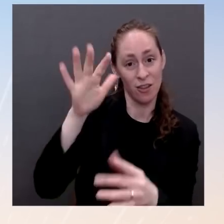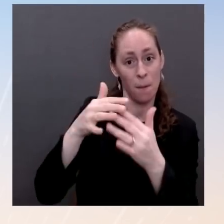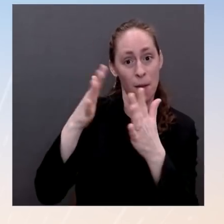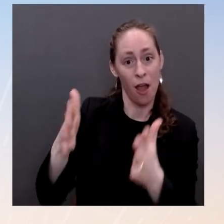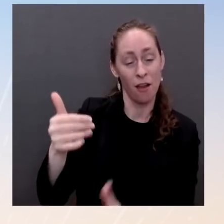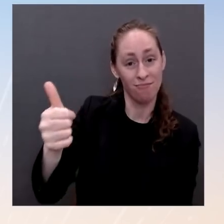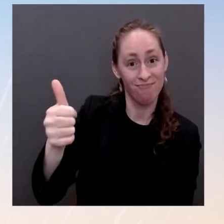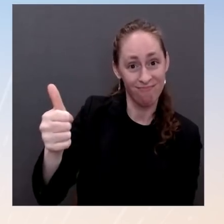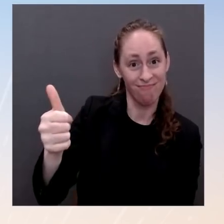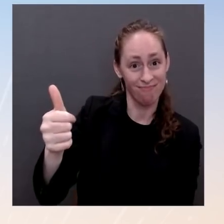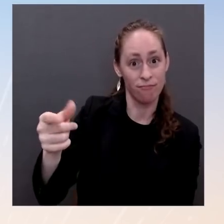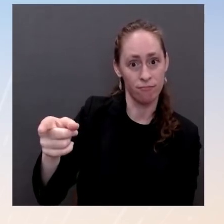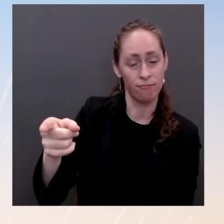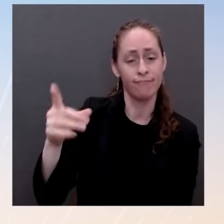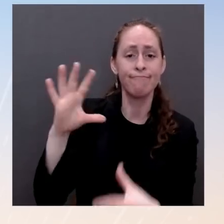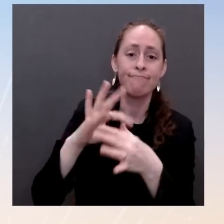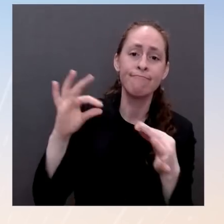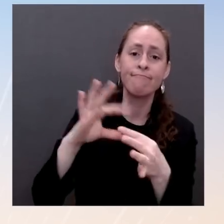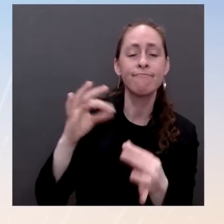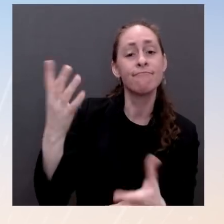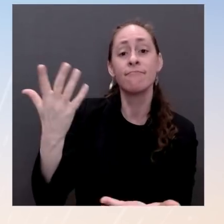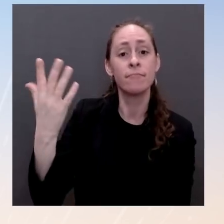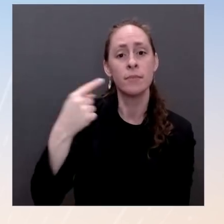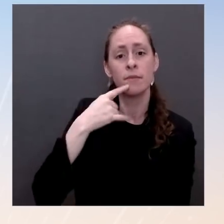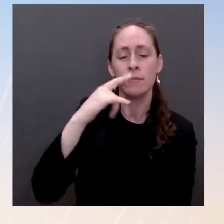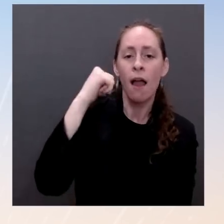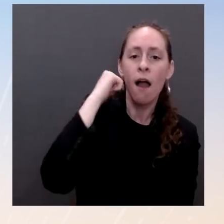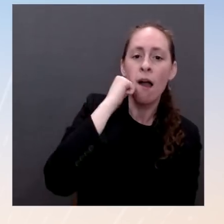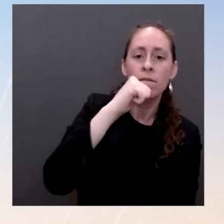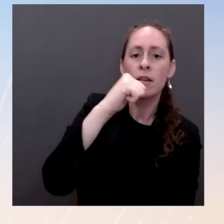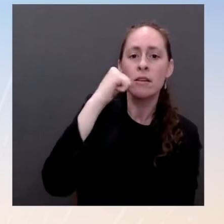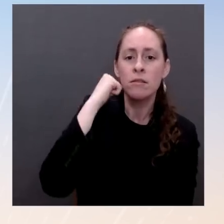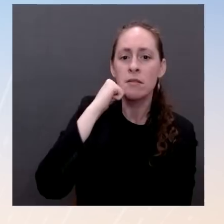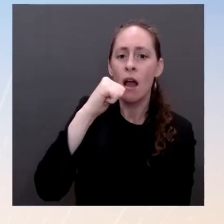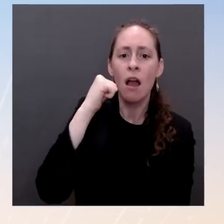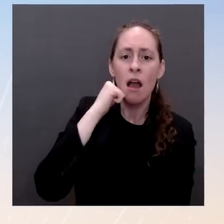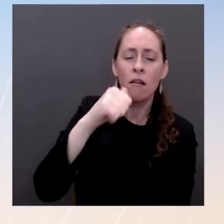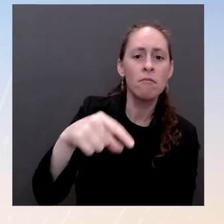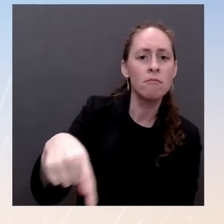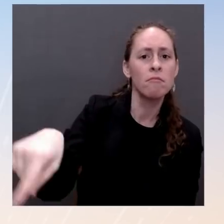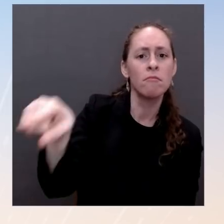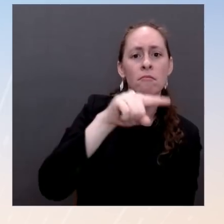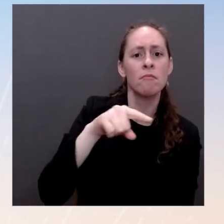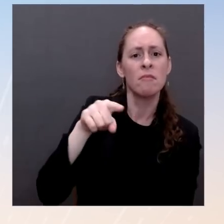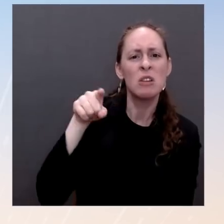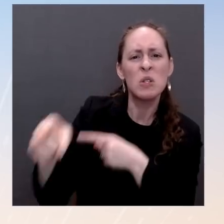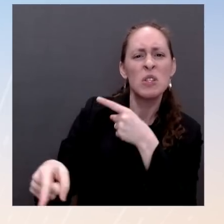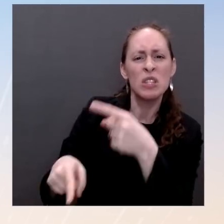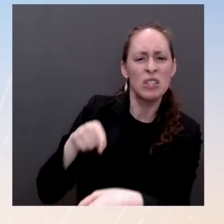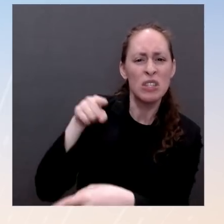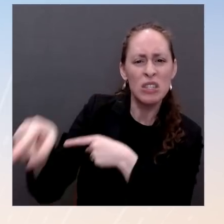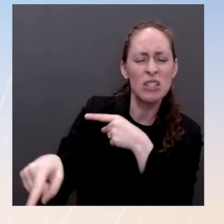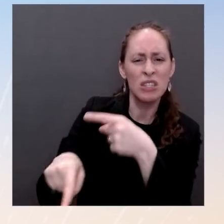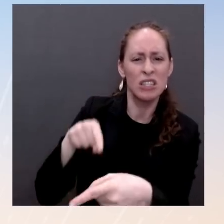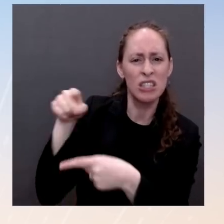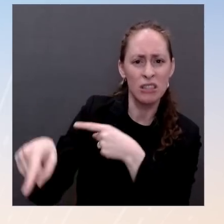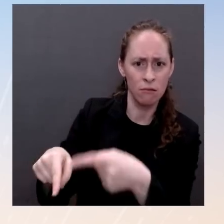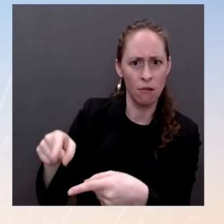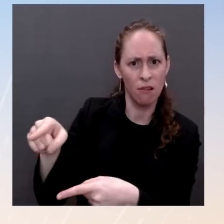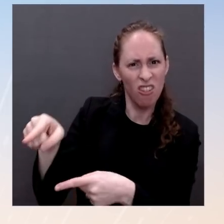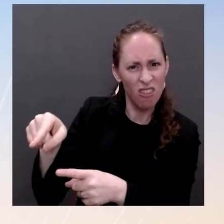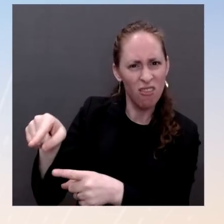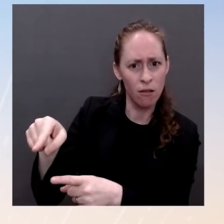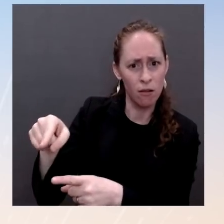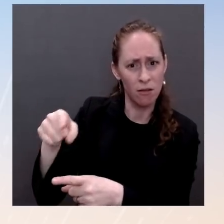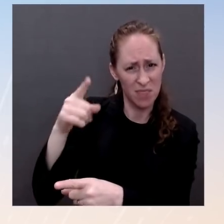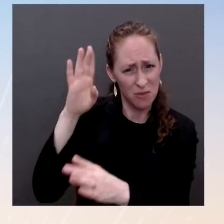parents could be killed whenever she heard the news about another brutal assault on an Asian